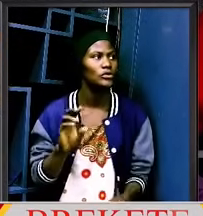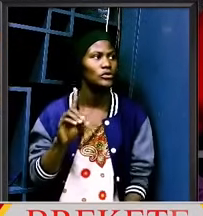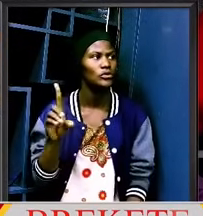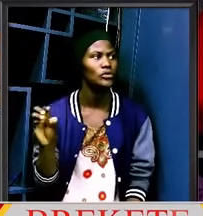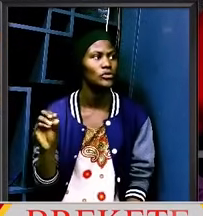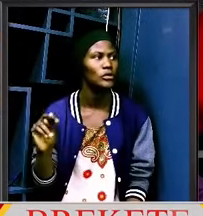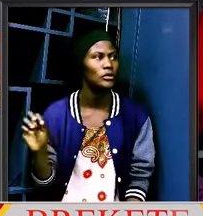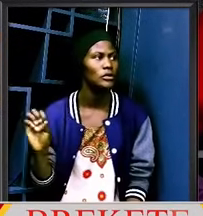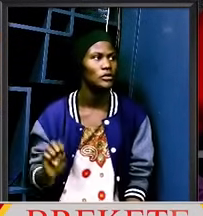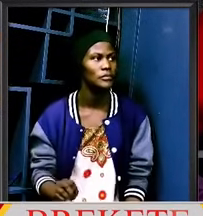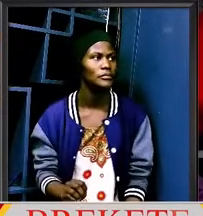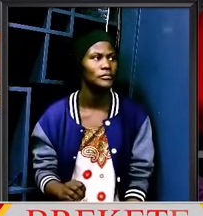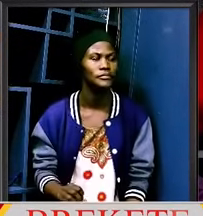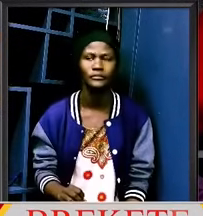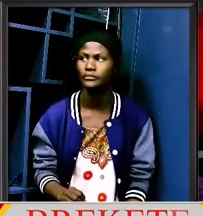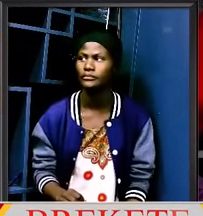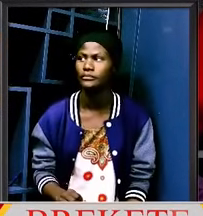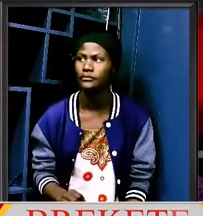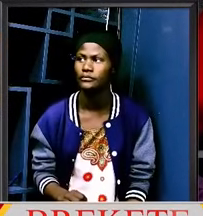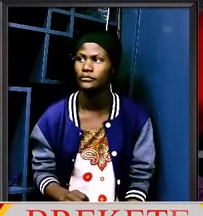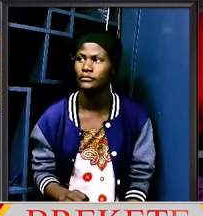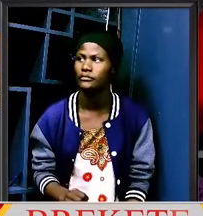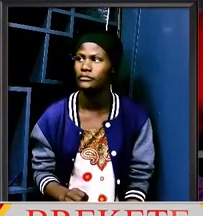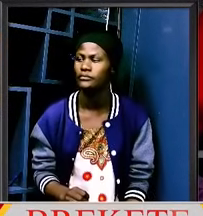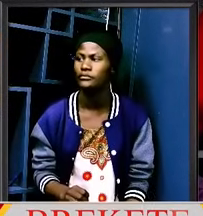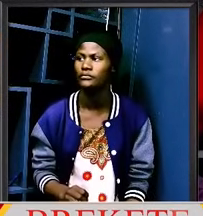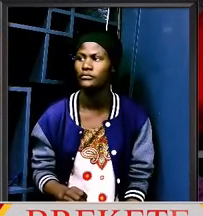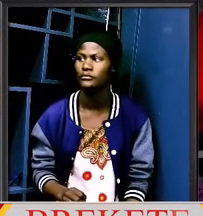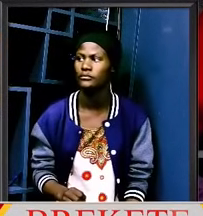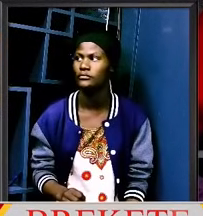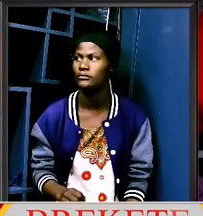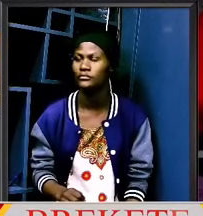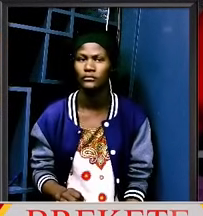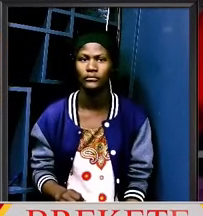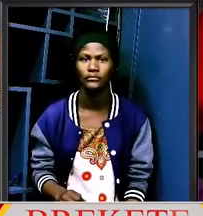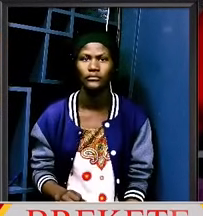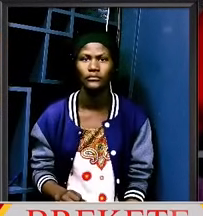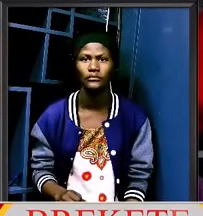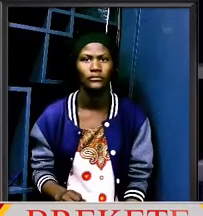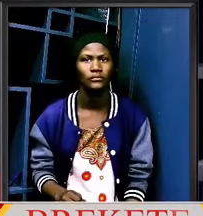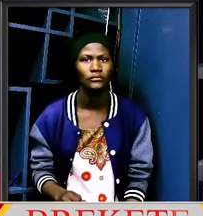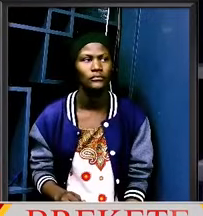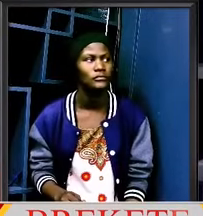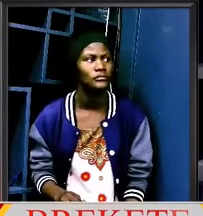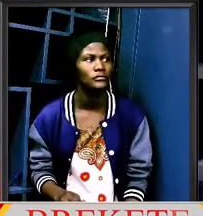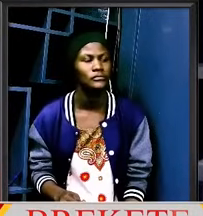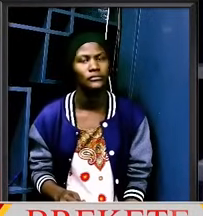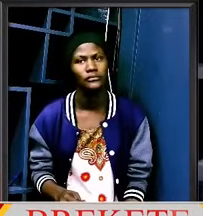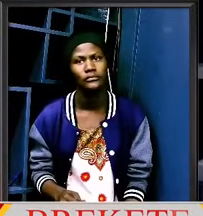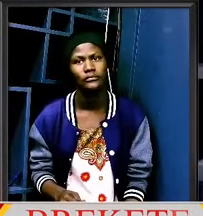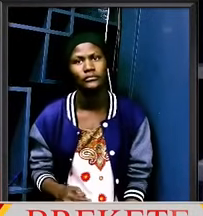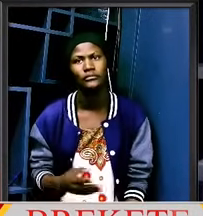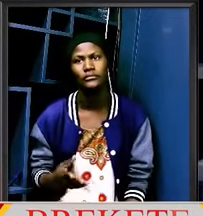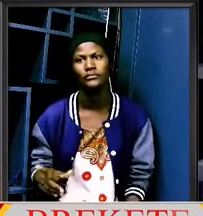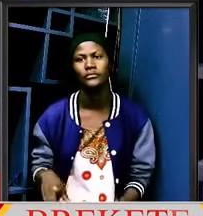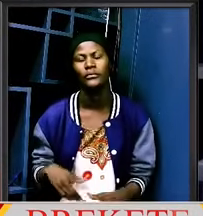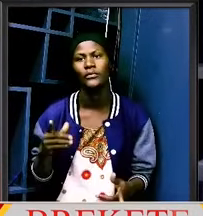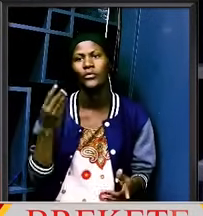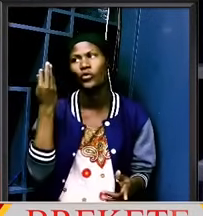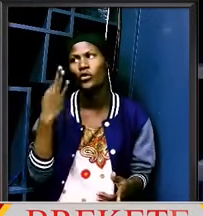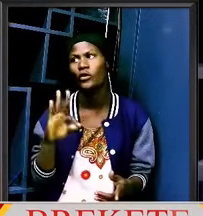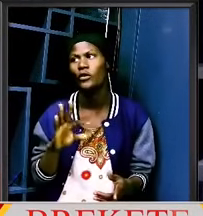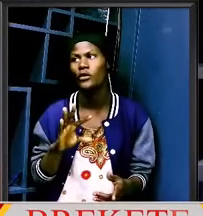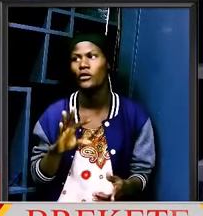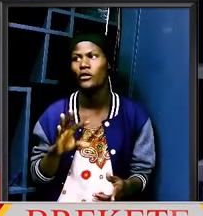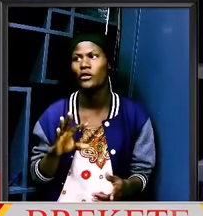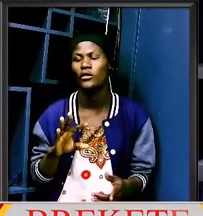them. They are separating them. Yes, go ahead, please. This level of callous